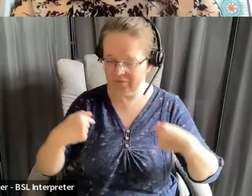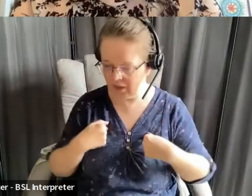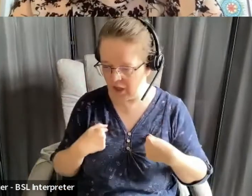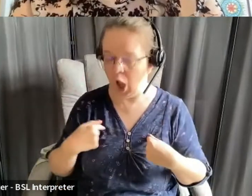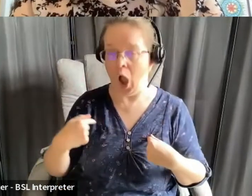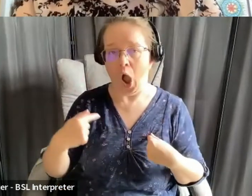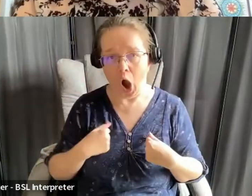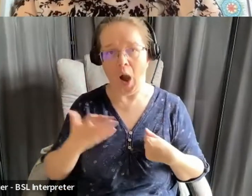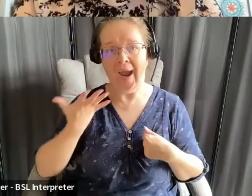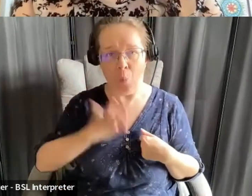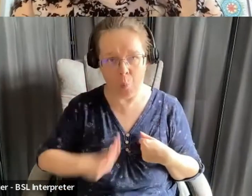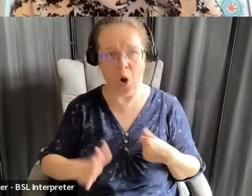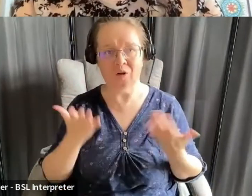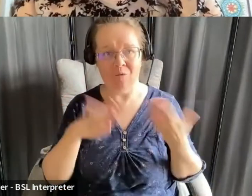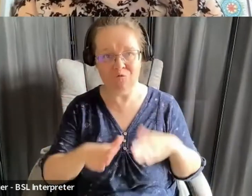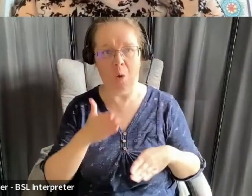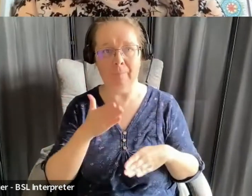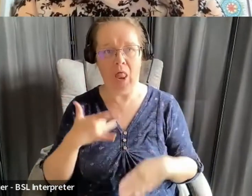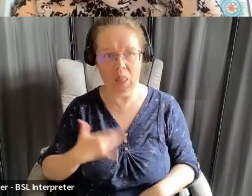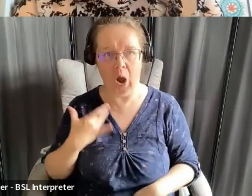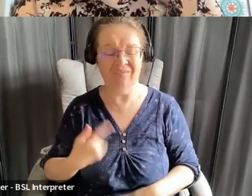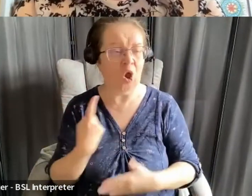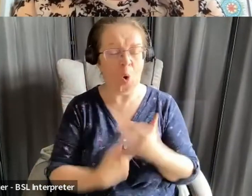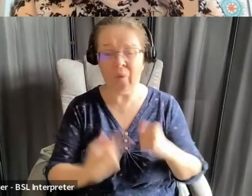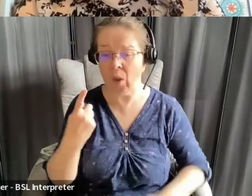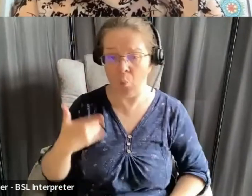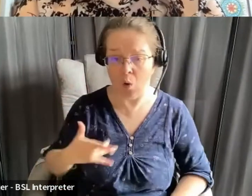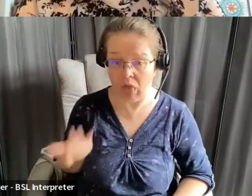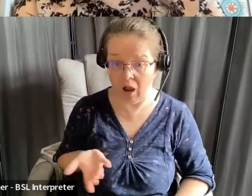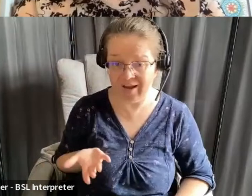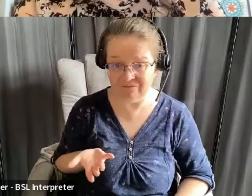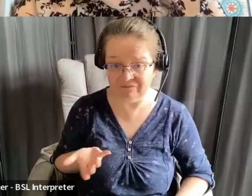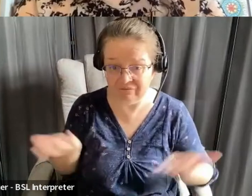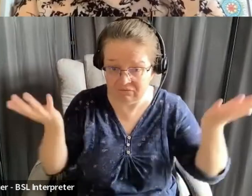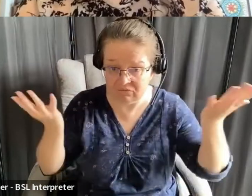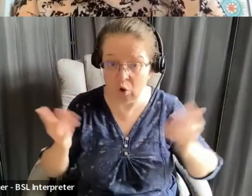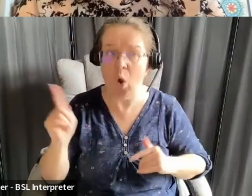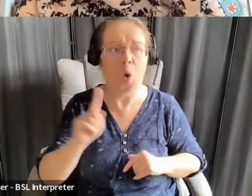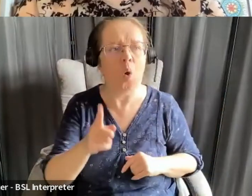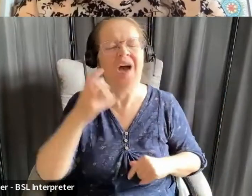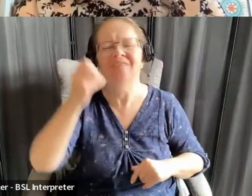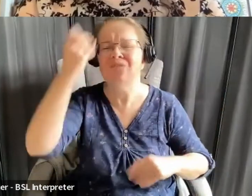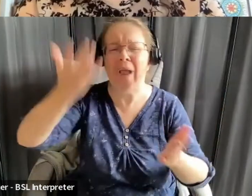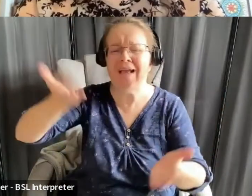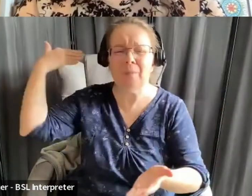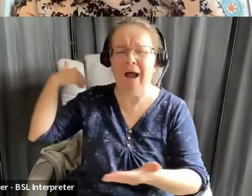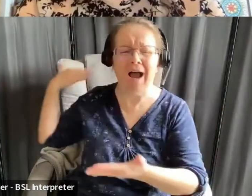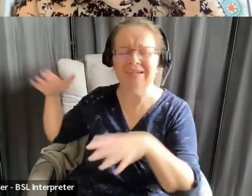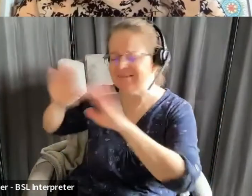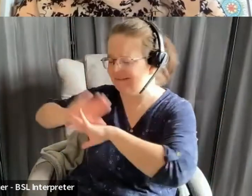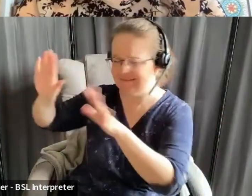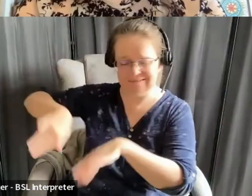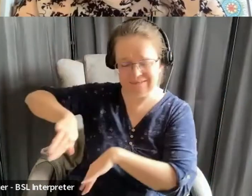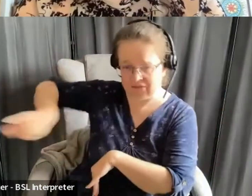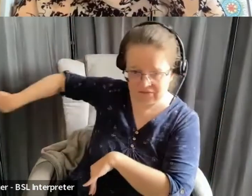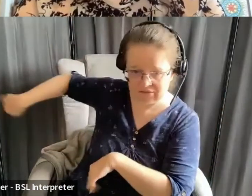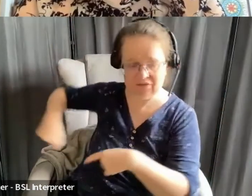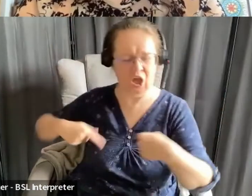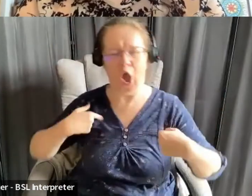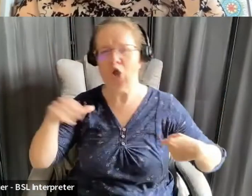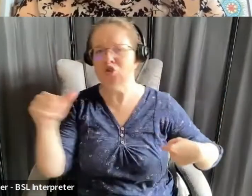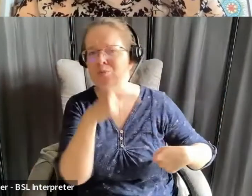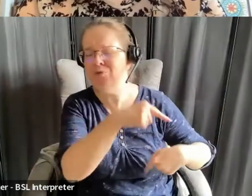out of life? You get one go at life, and what was it you'd like to do? So forget what you've done in the past, forget what you think you